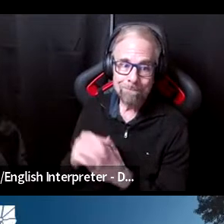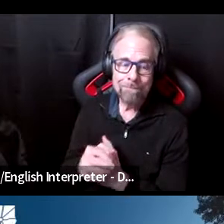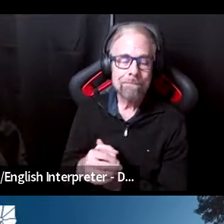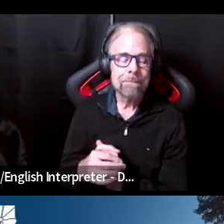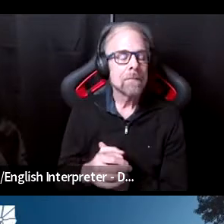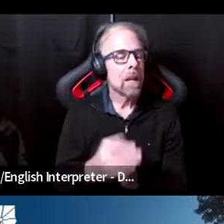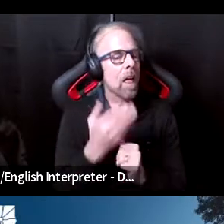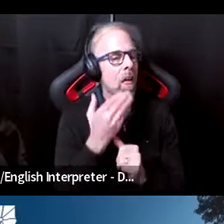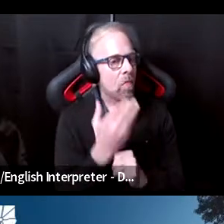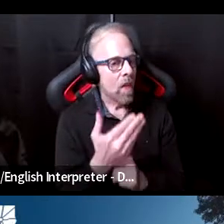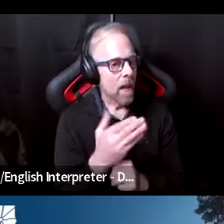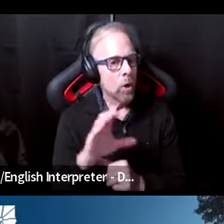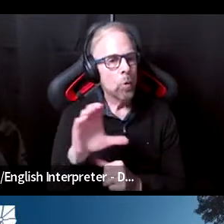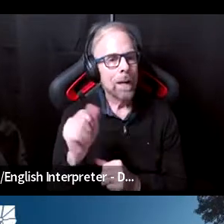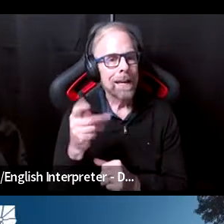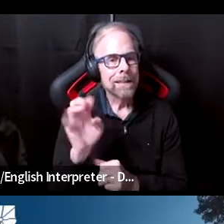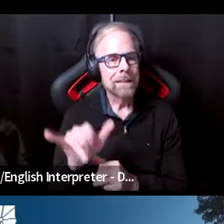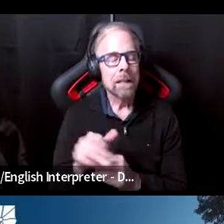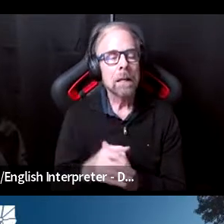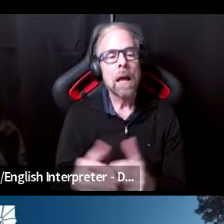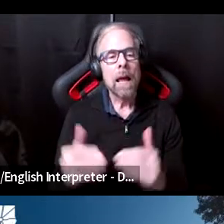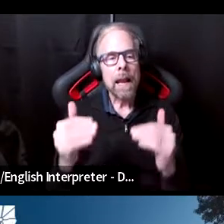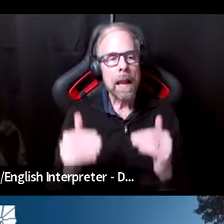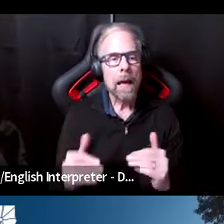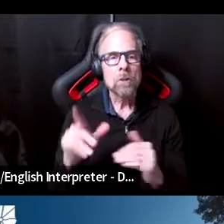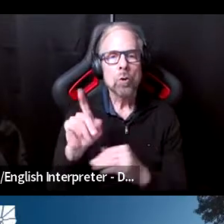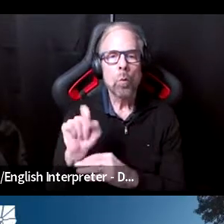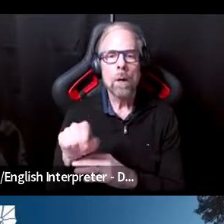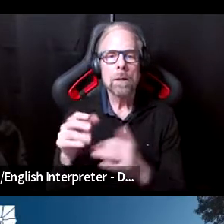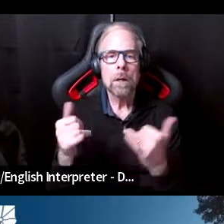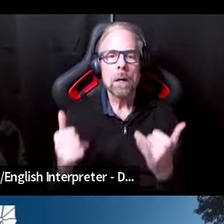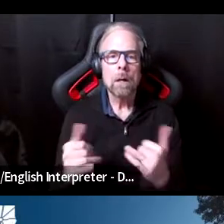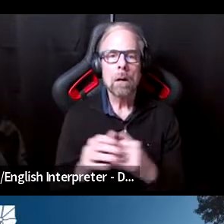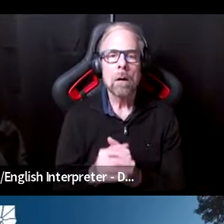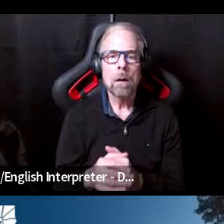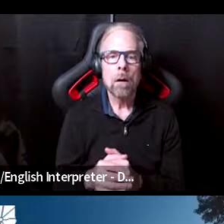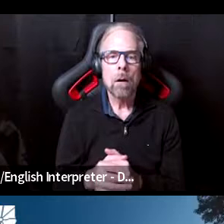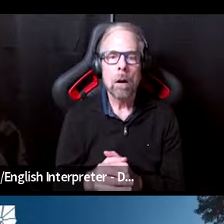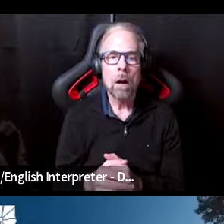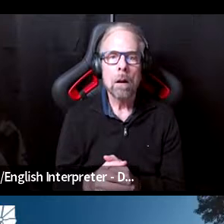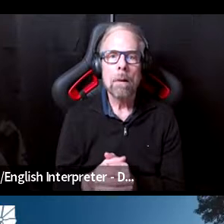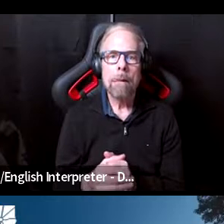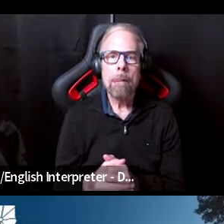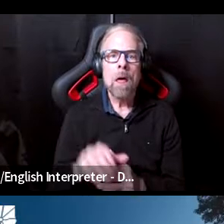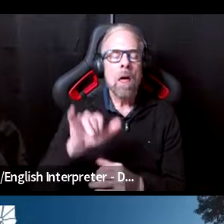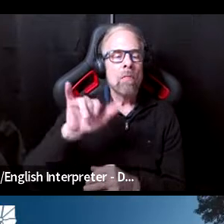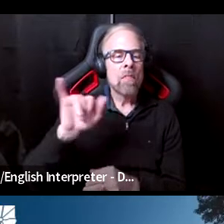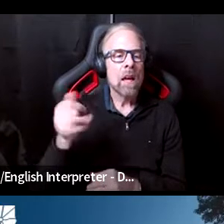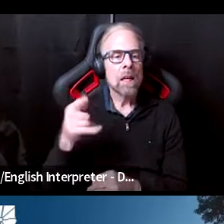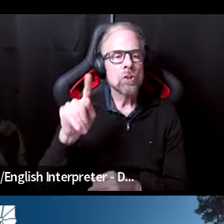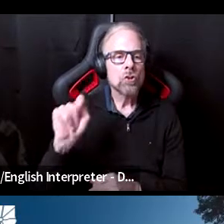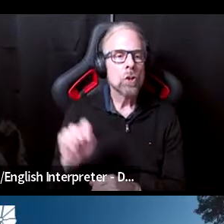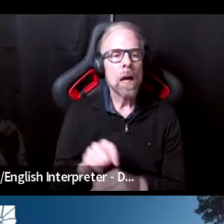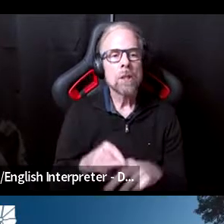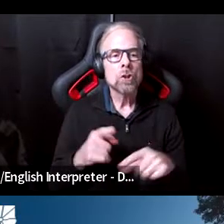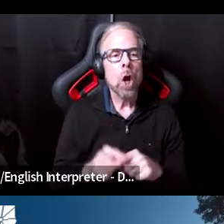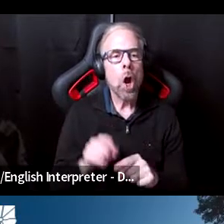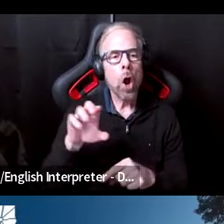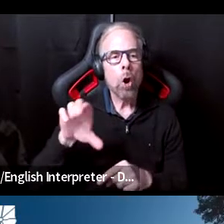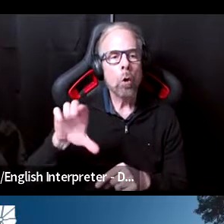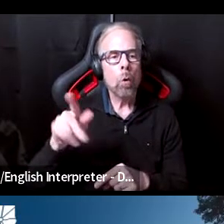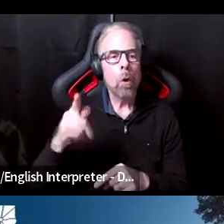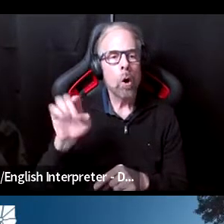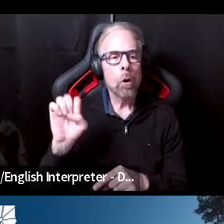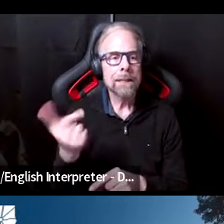Thank you, Casey. Our next question. The Just Crossing Alliance created a public comment form that allows